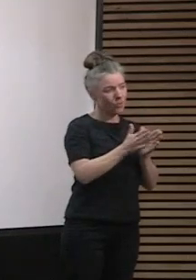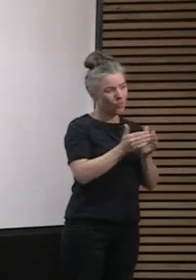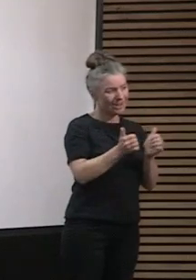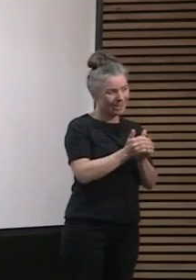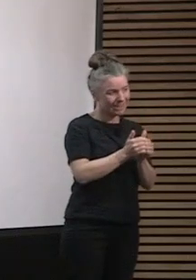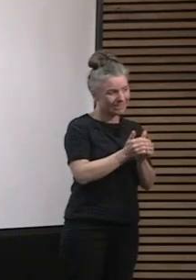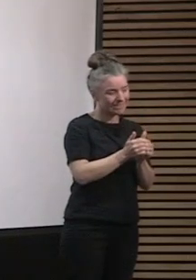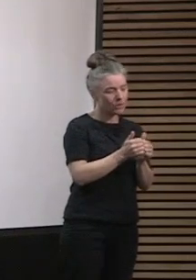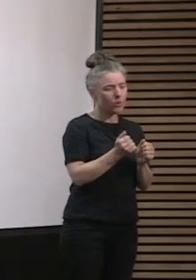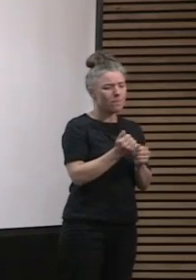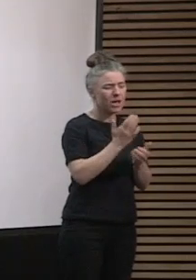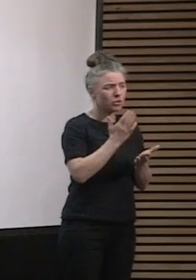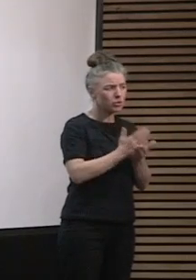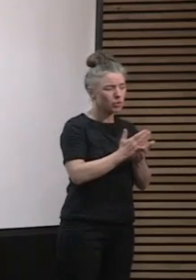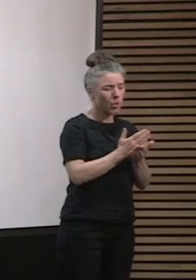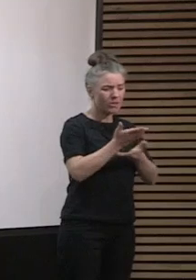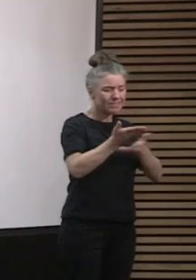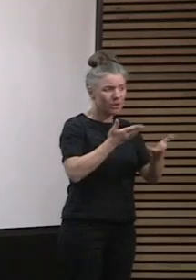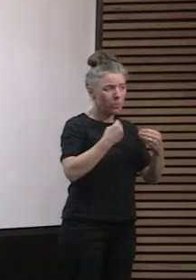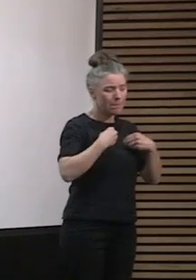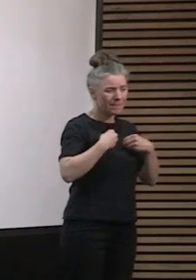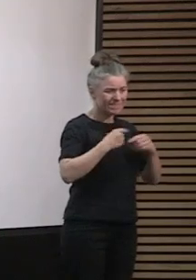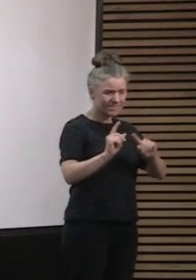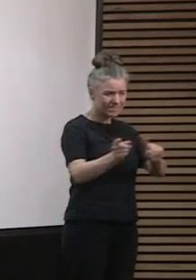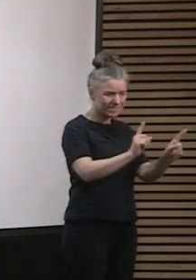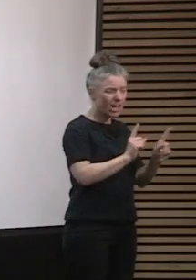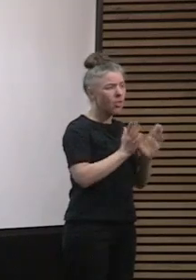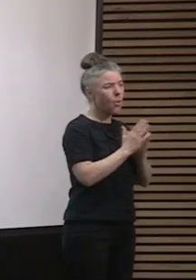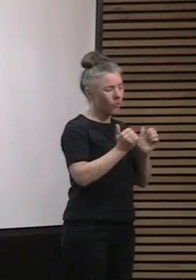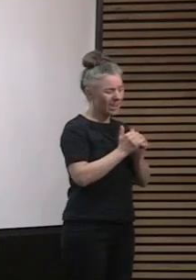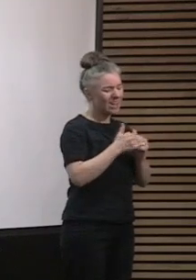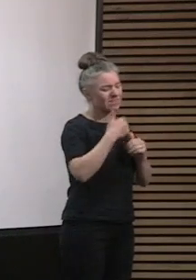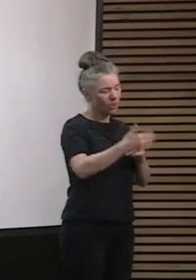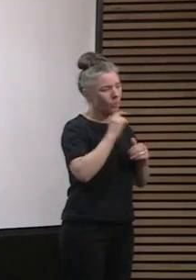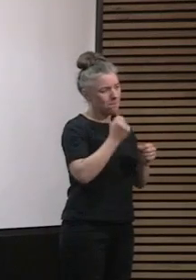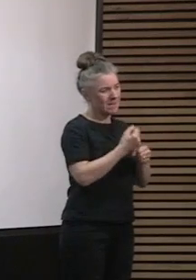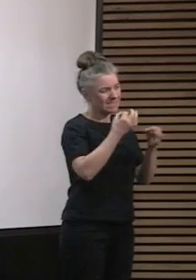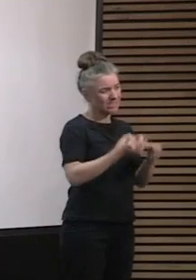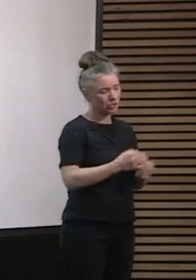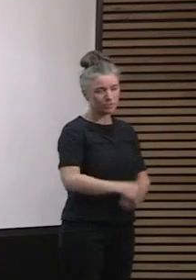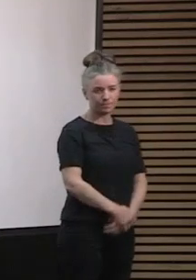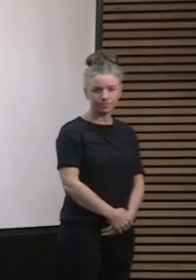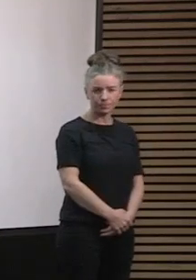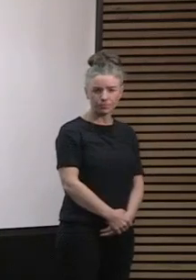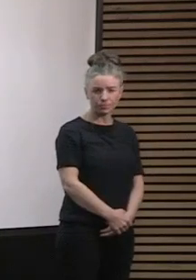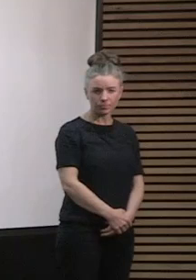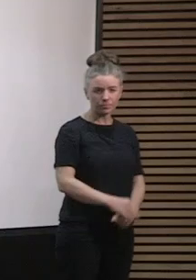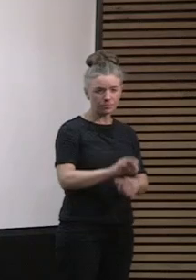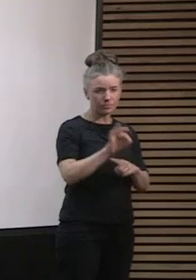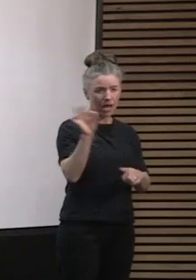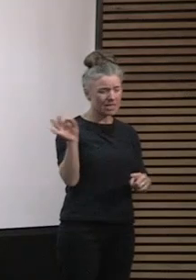experience that, businesses are having, and we'll take a little bit of time over the weekend to decide on that. Do you expect the scheme to, the extension of the scheme to